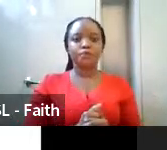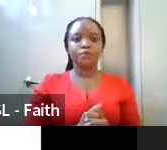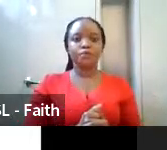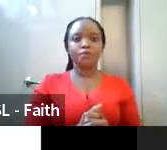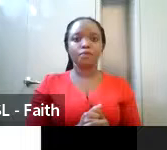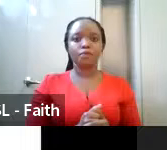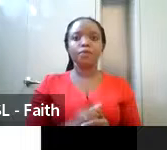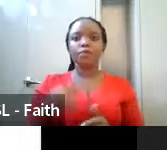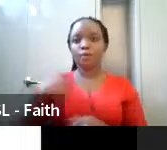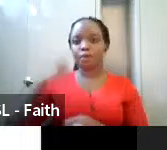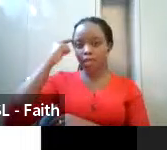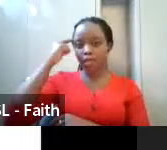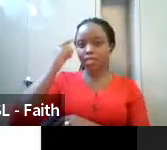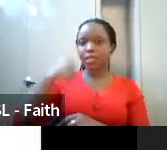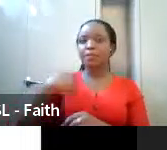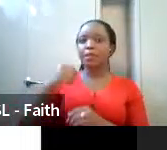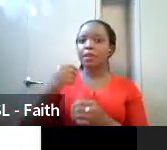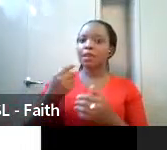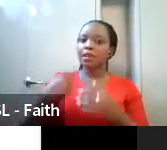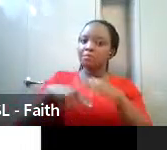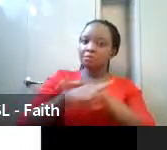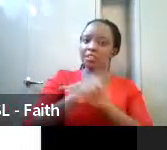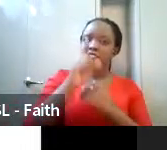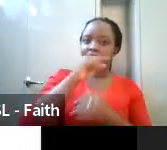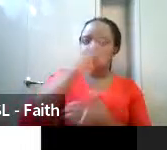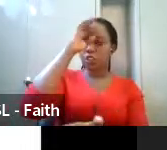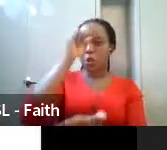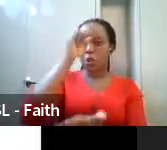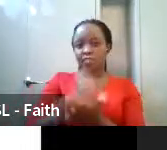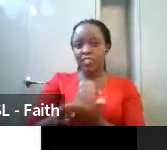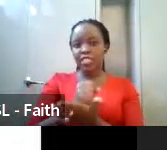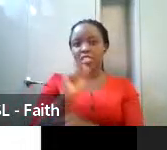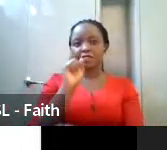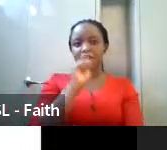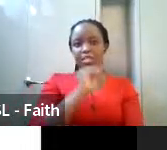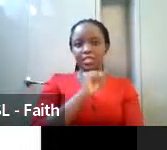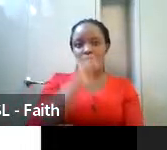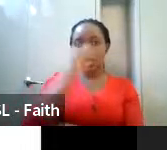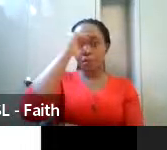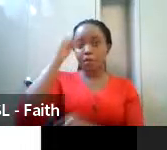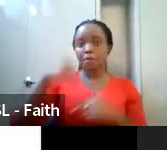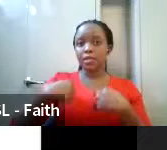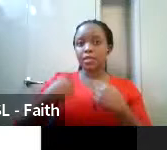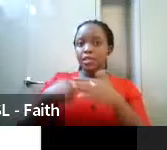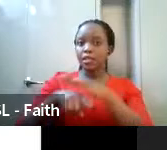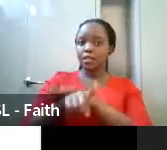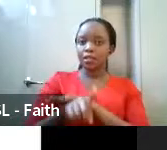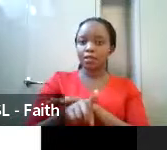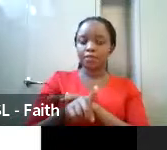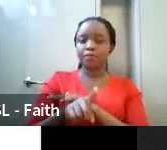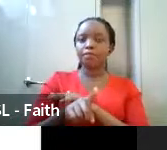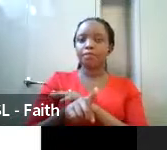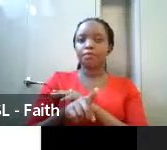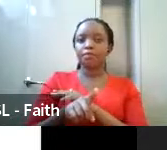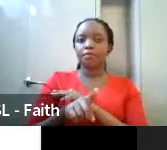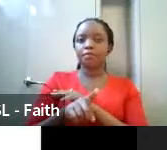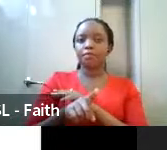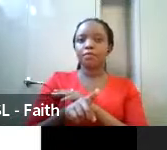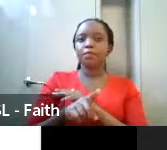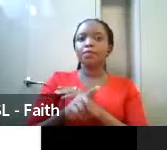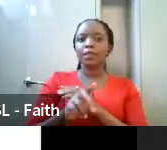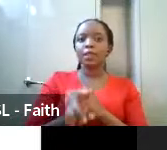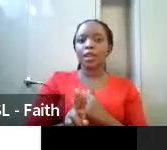I think I've done that. I've visited the offices, and because initially I visited the office that is at Upper